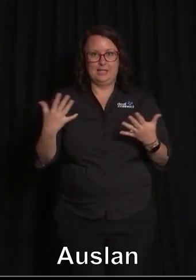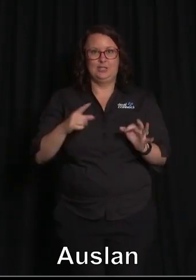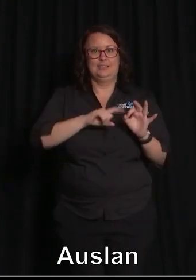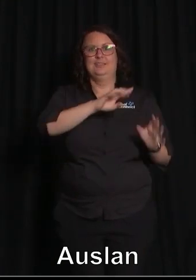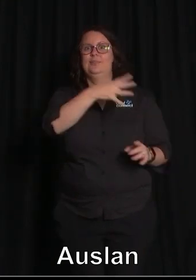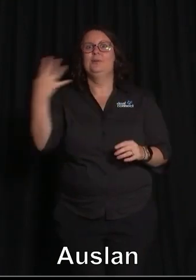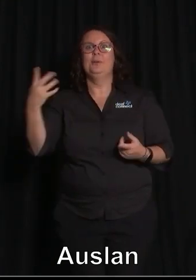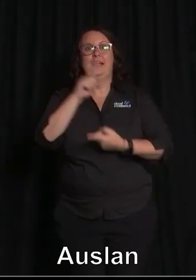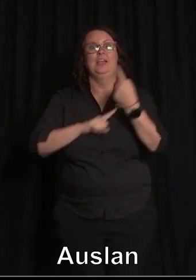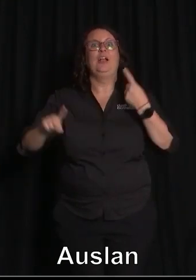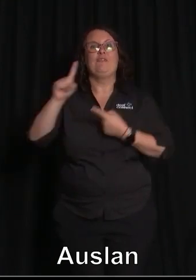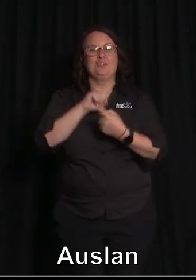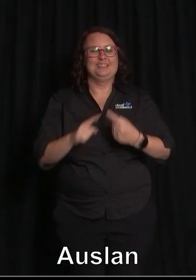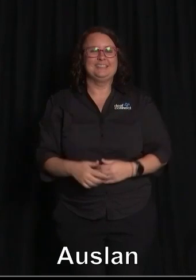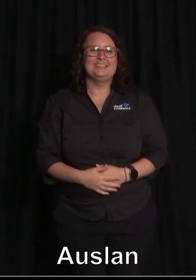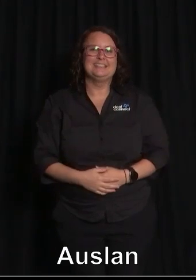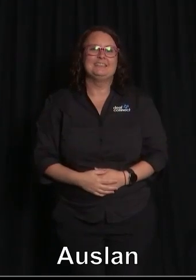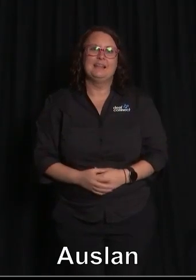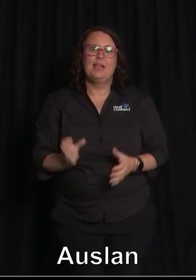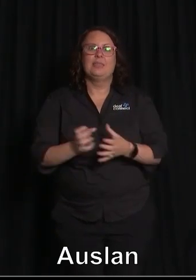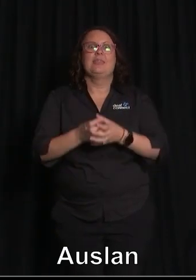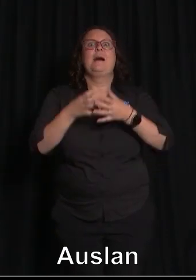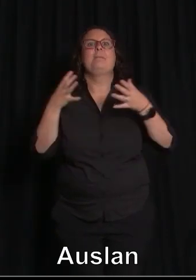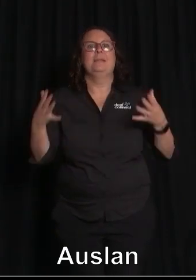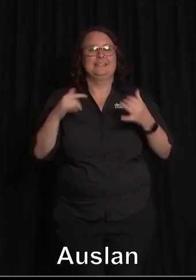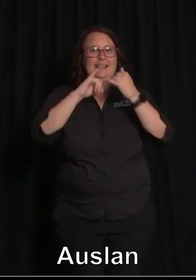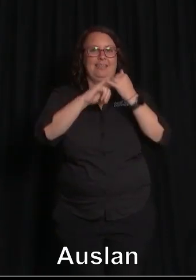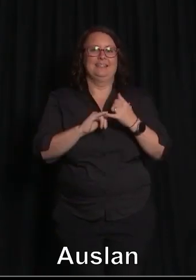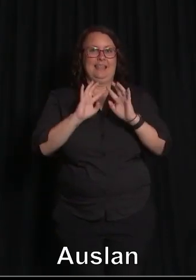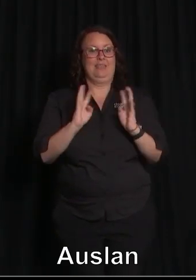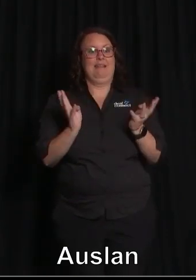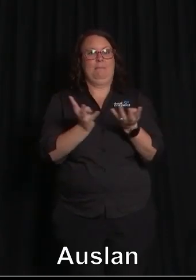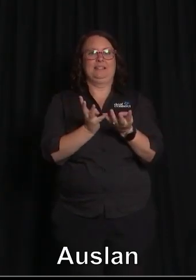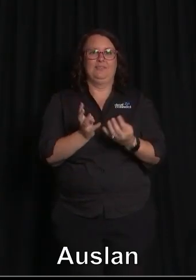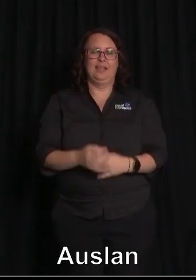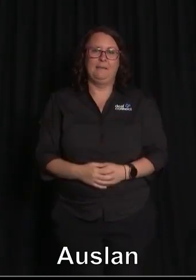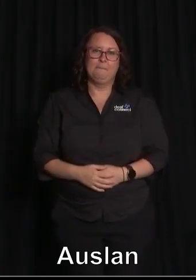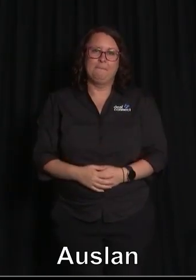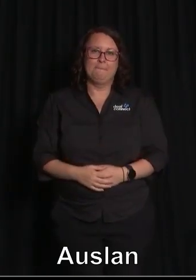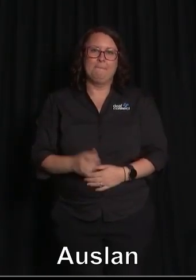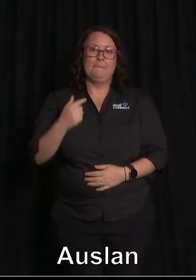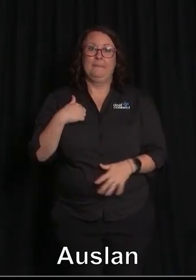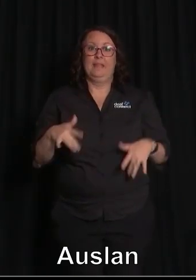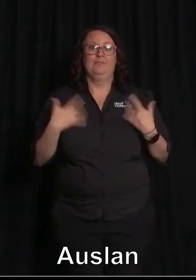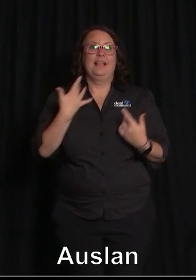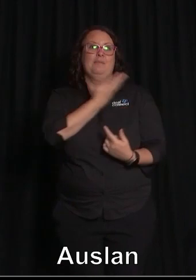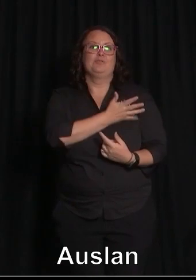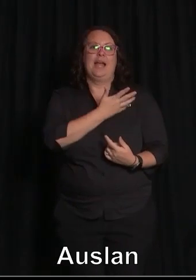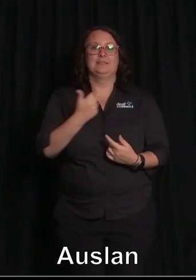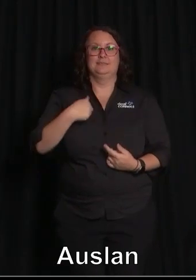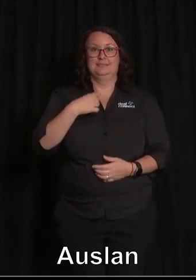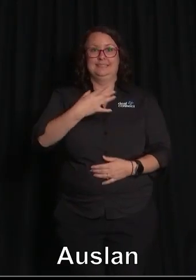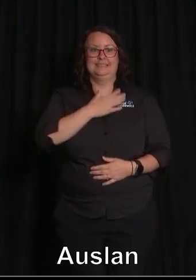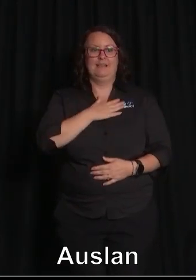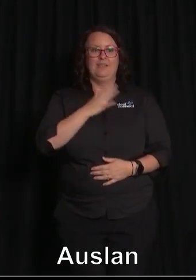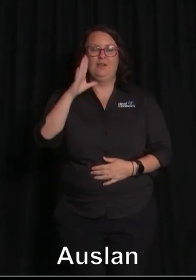human rights conference, which is the biggest to be held in the Southern Hemisphere. Particularly proud myself as a person who comes